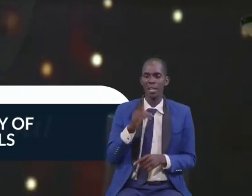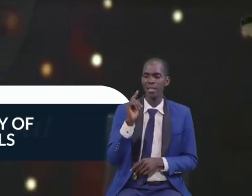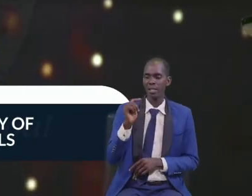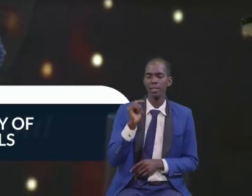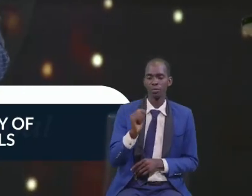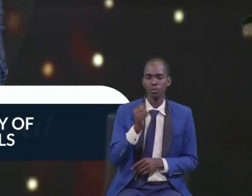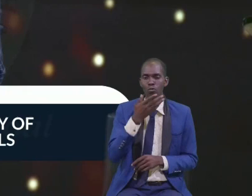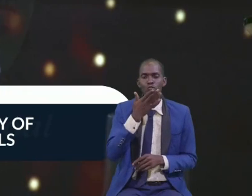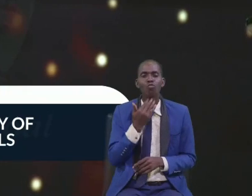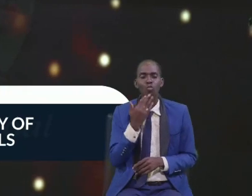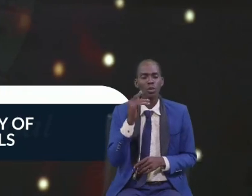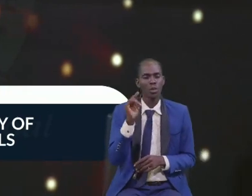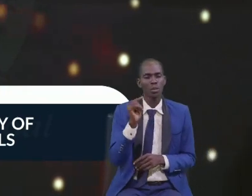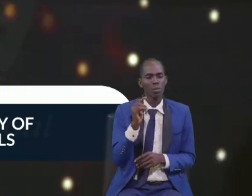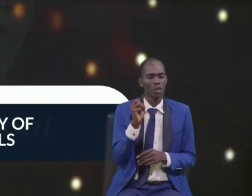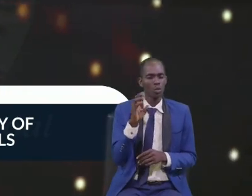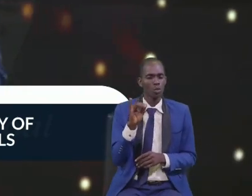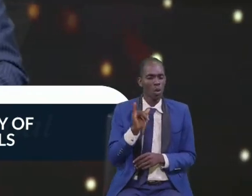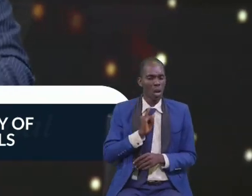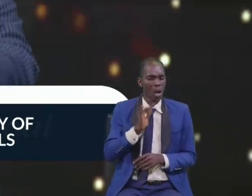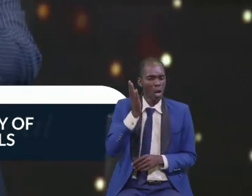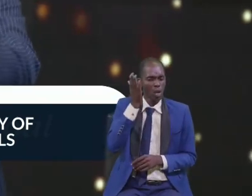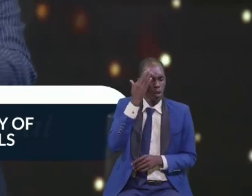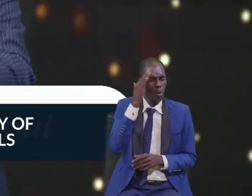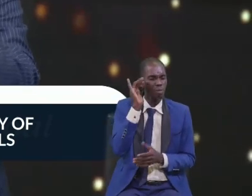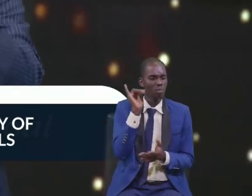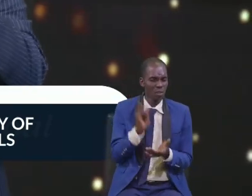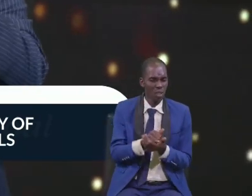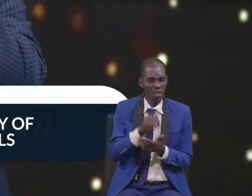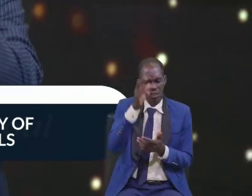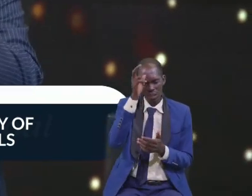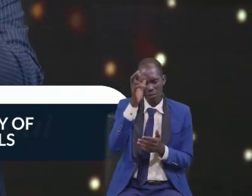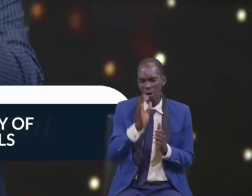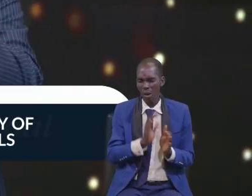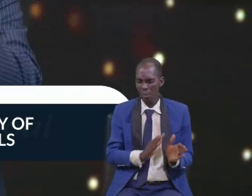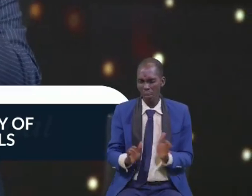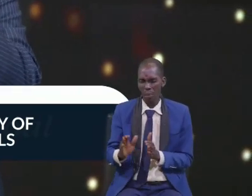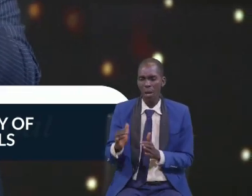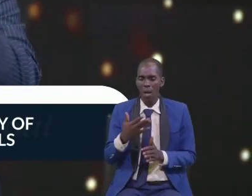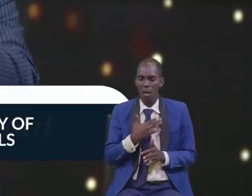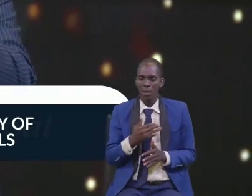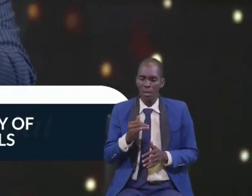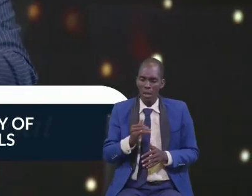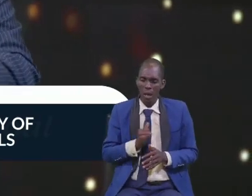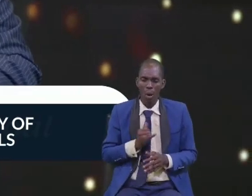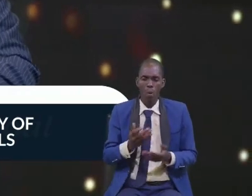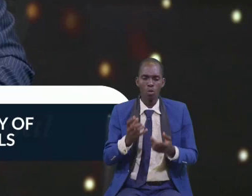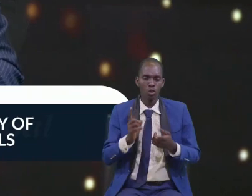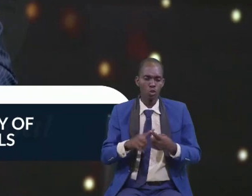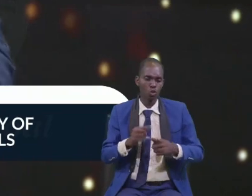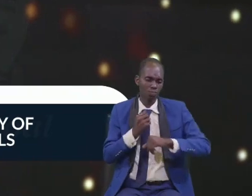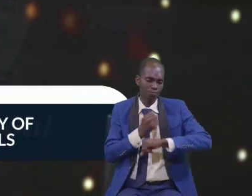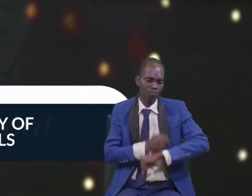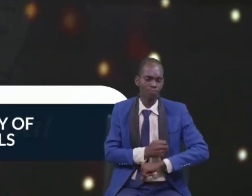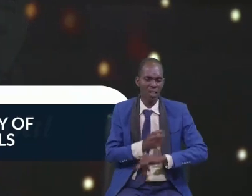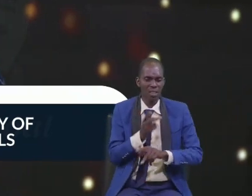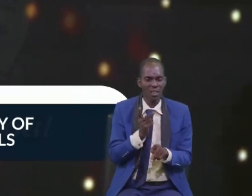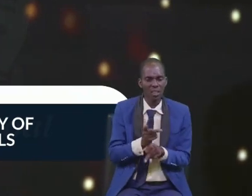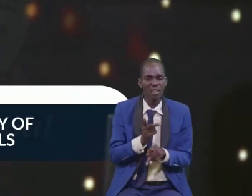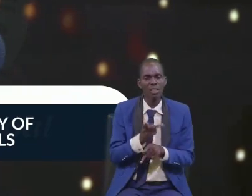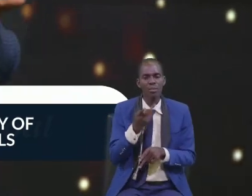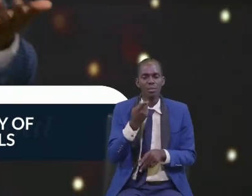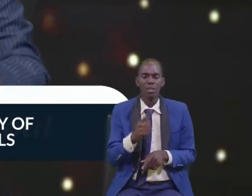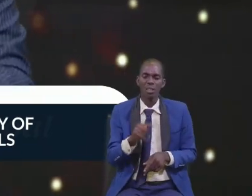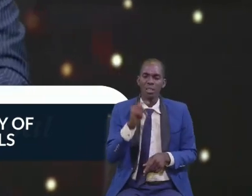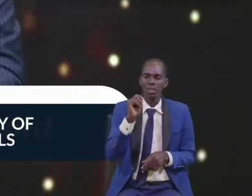And so I know that, and I perceive that, and I want to preserve the testimony of the faithful during